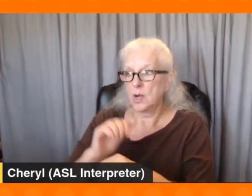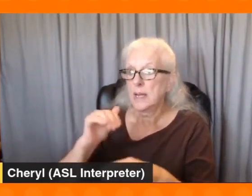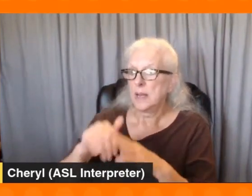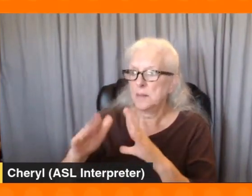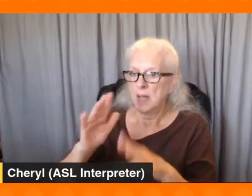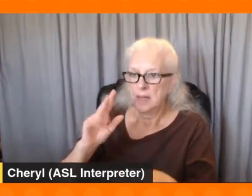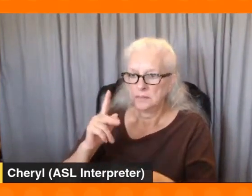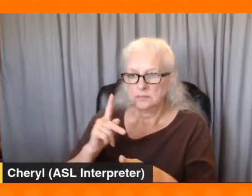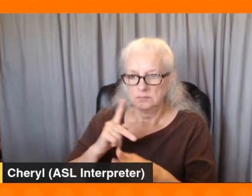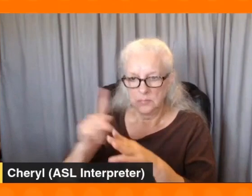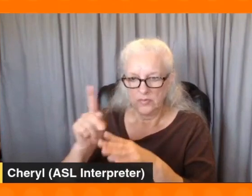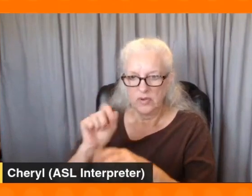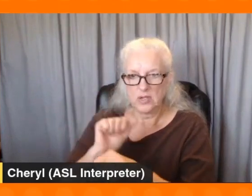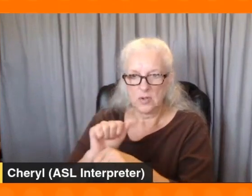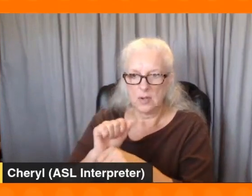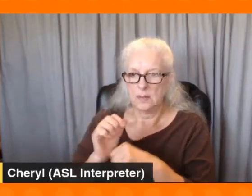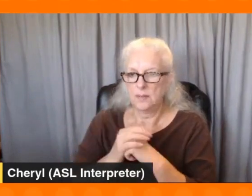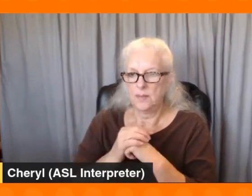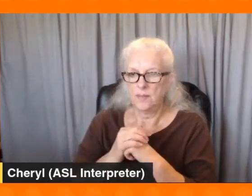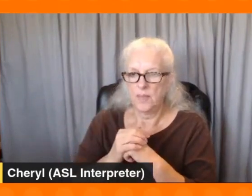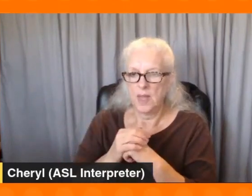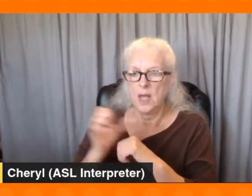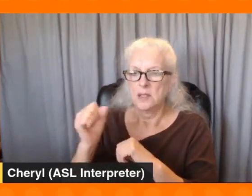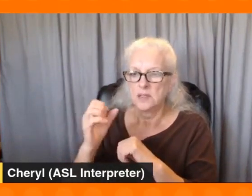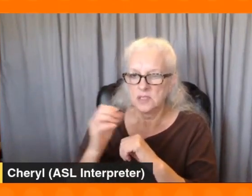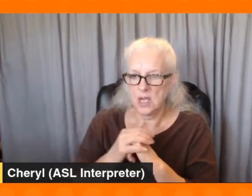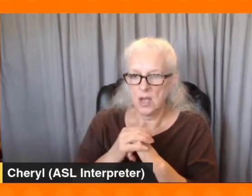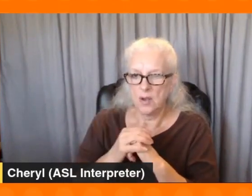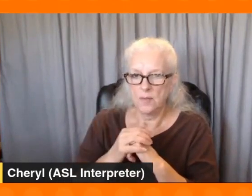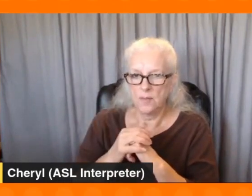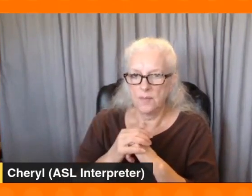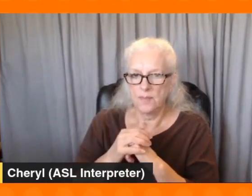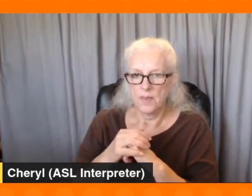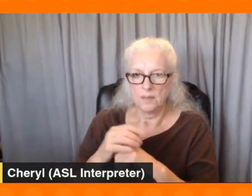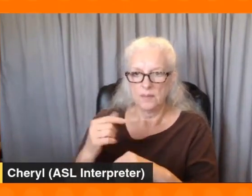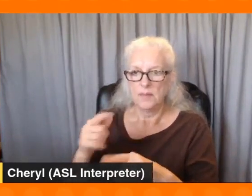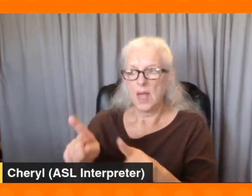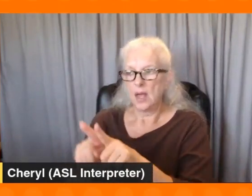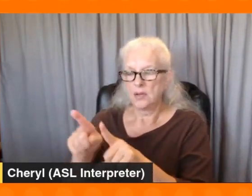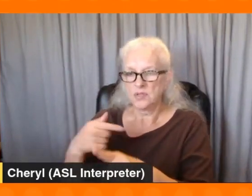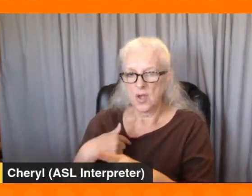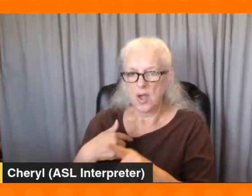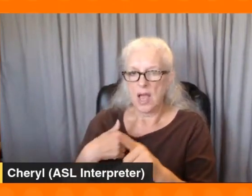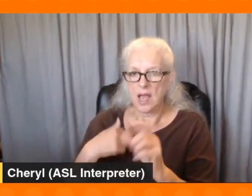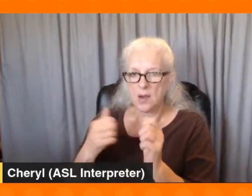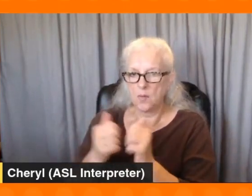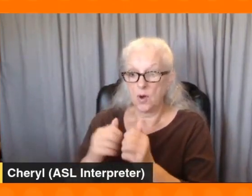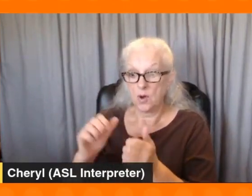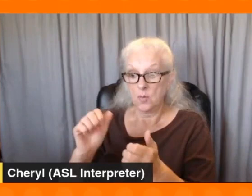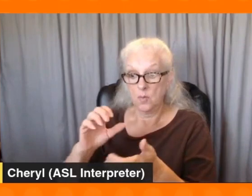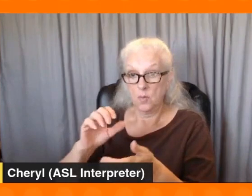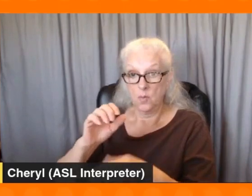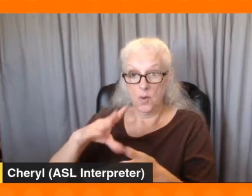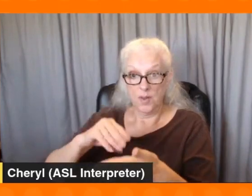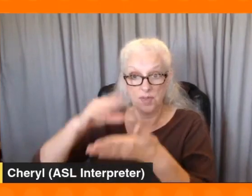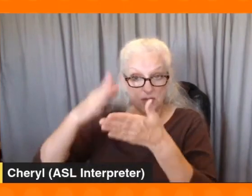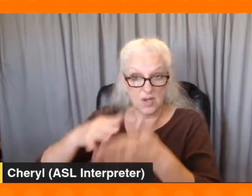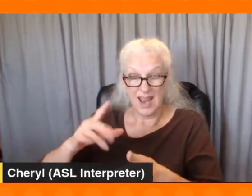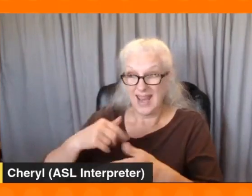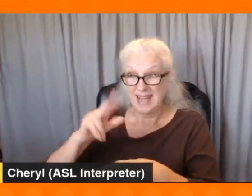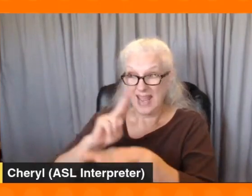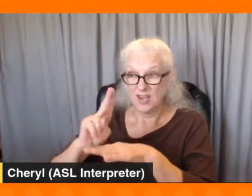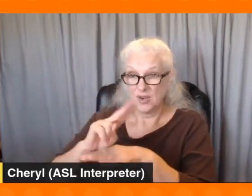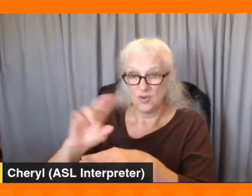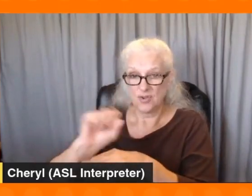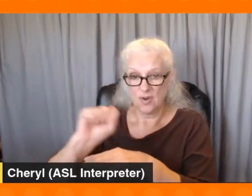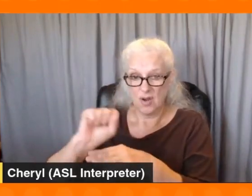like especially when I first started. In addition to my work with educators, I've also worked with K-12 students, and Scratch has been what I use to introduce them